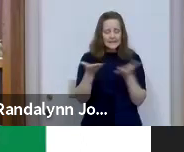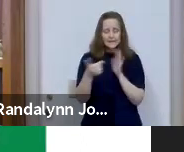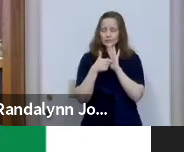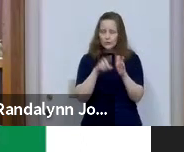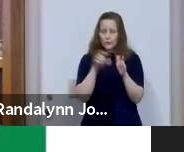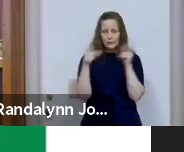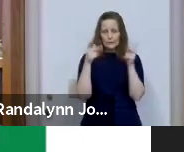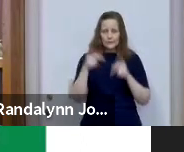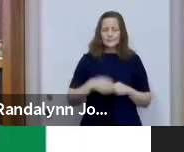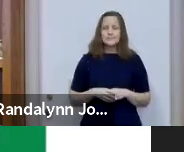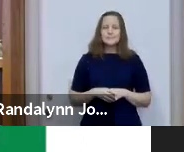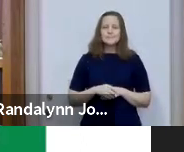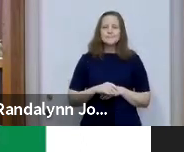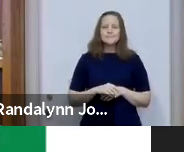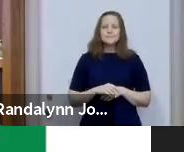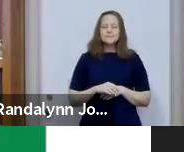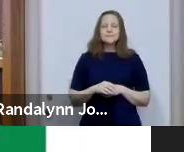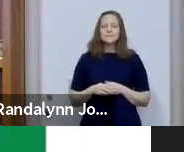others.